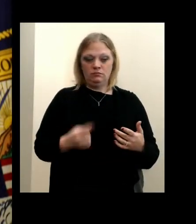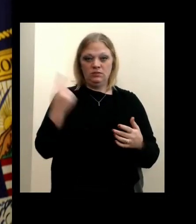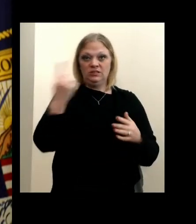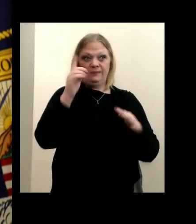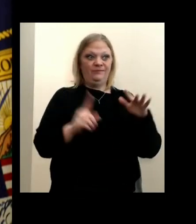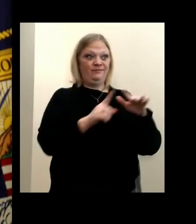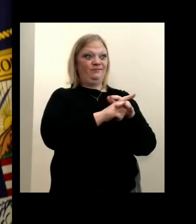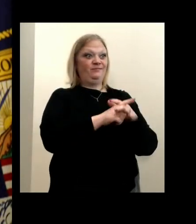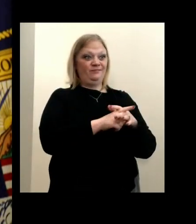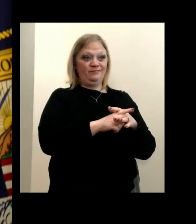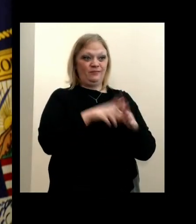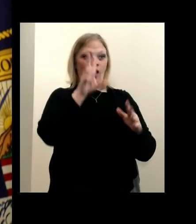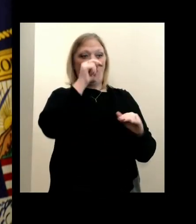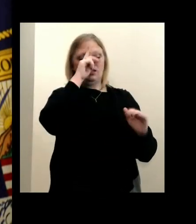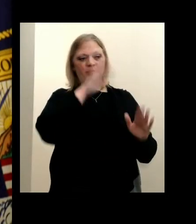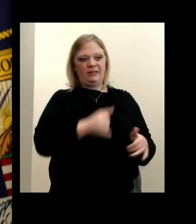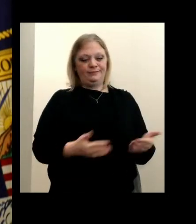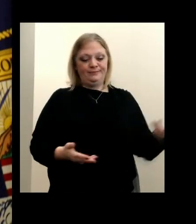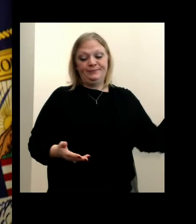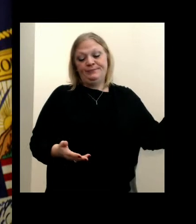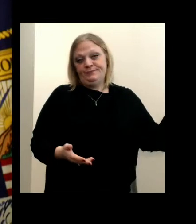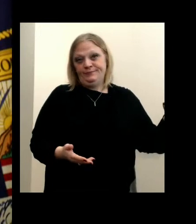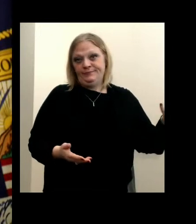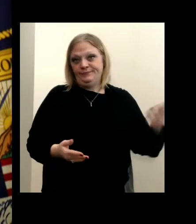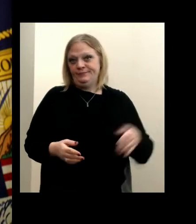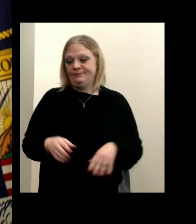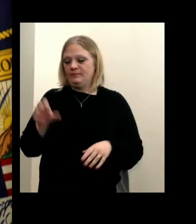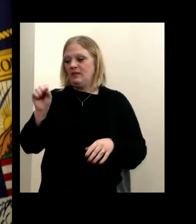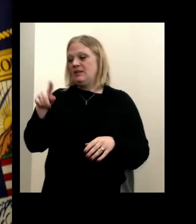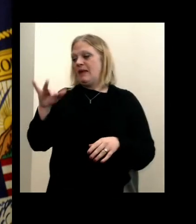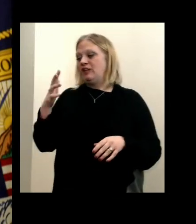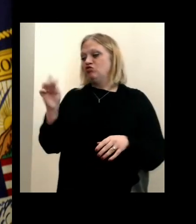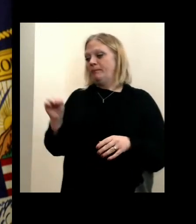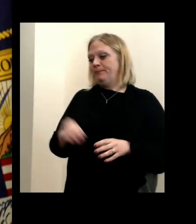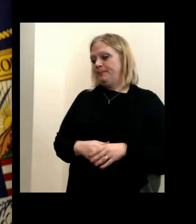expected. So Spectrum News.